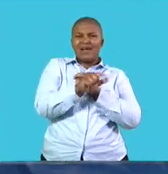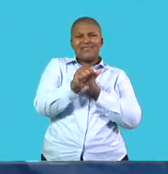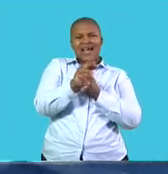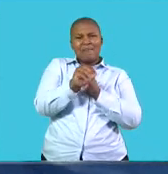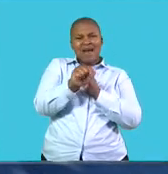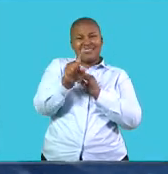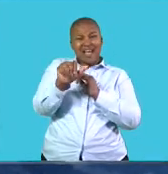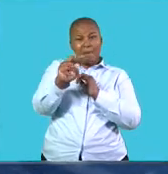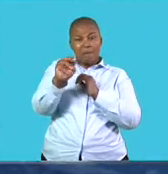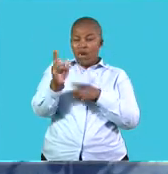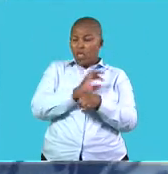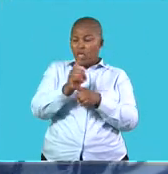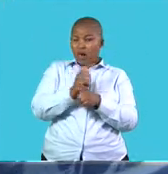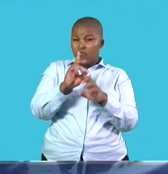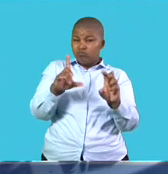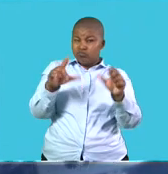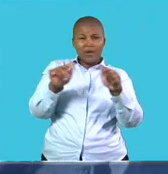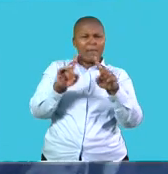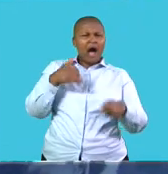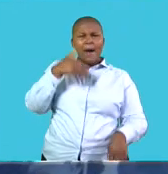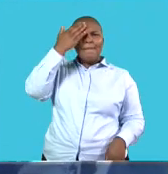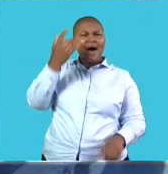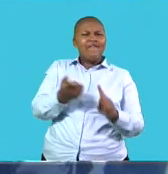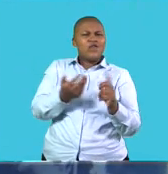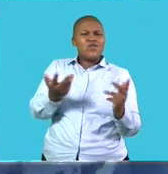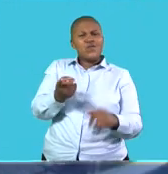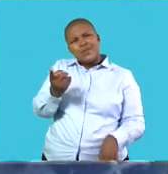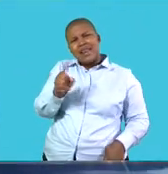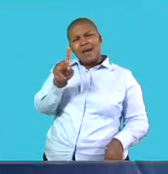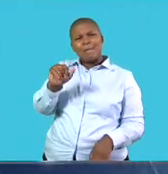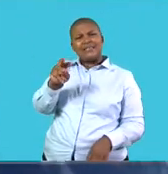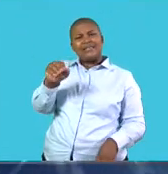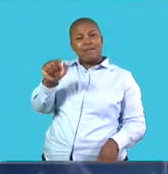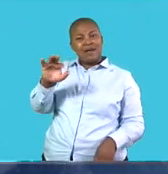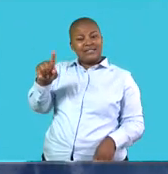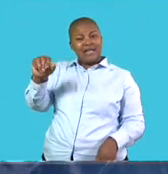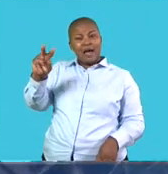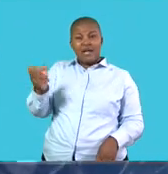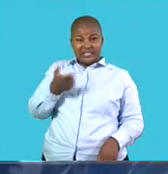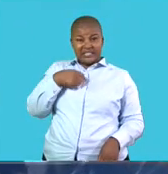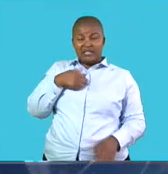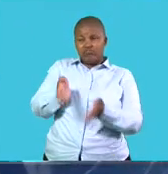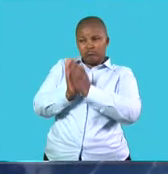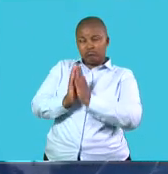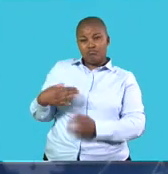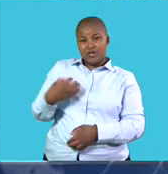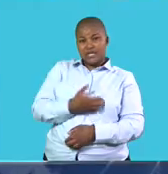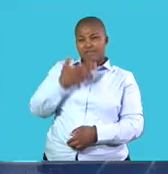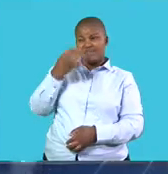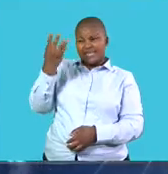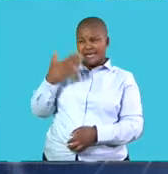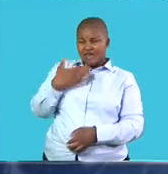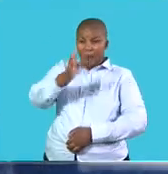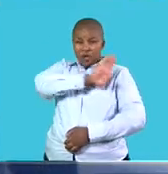from. We asked you, Comrade President, to give us soldiers to confront them. I'm proud,